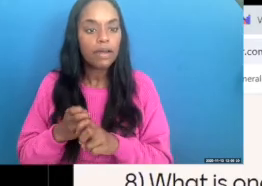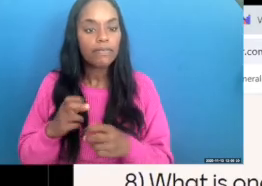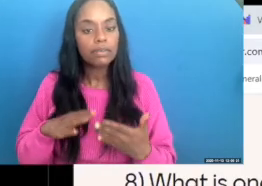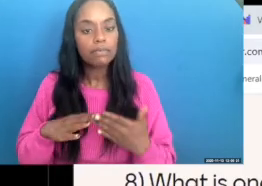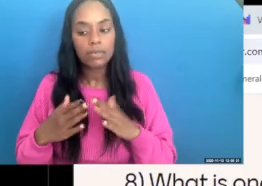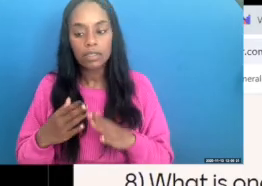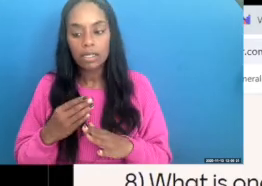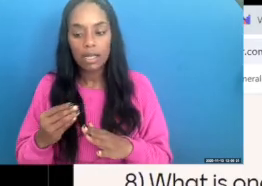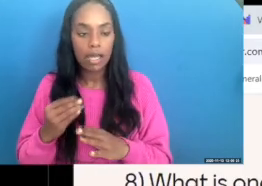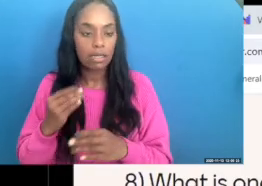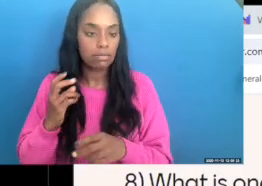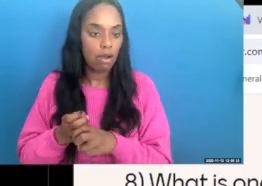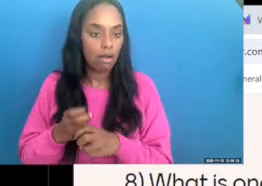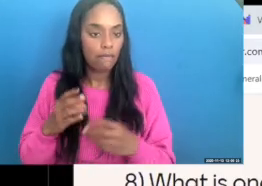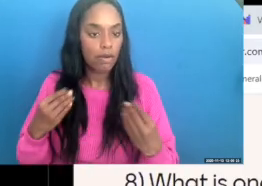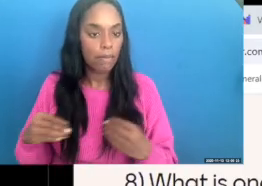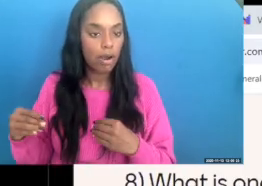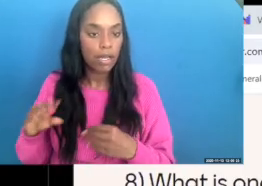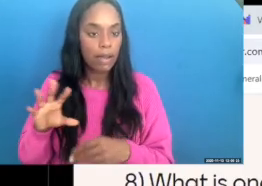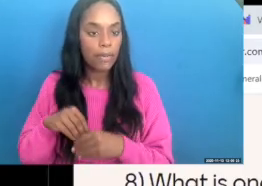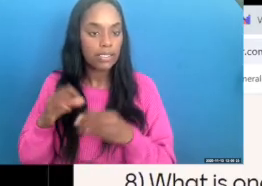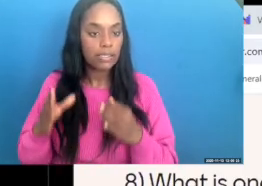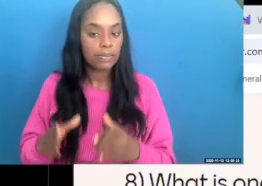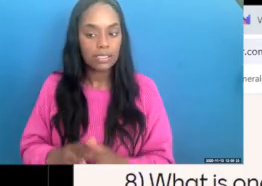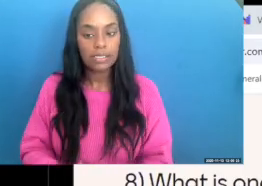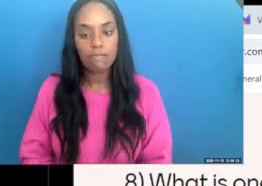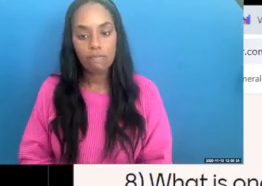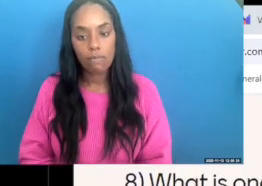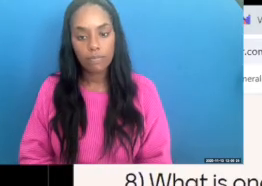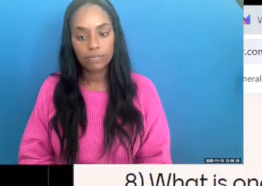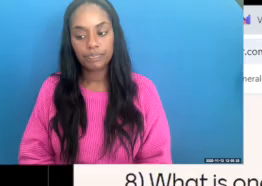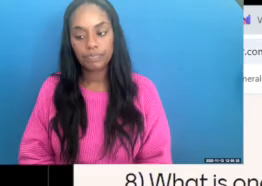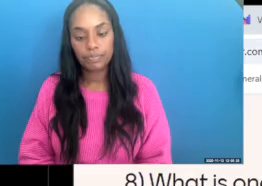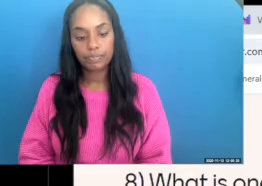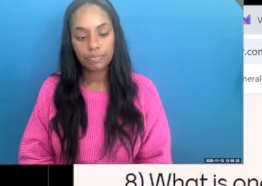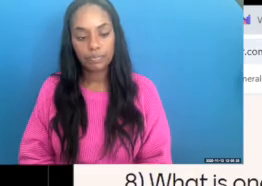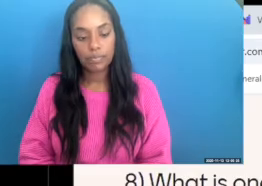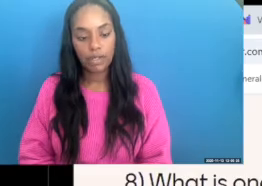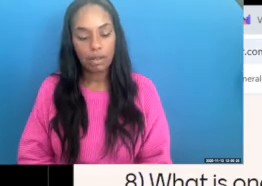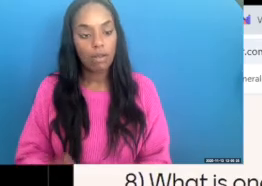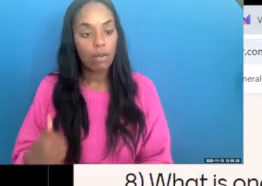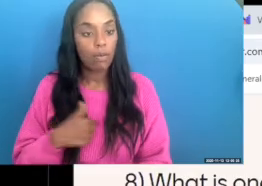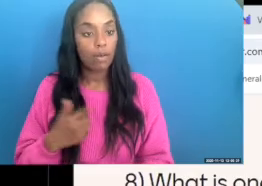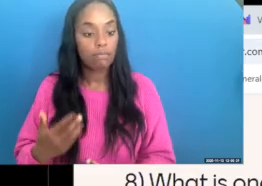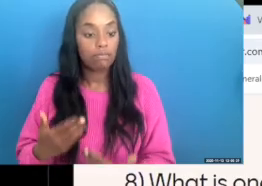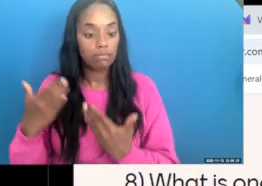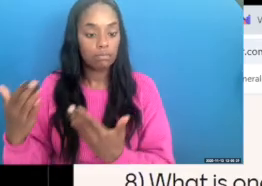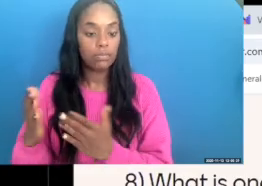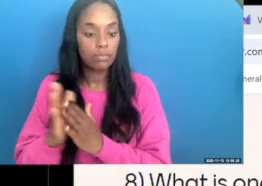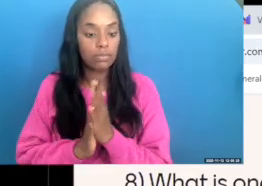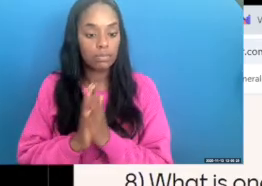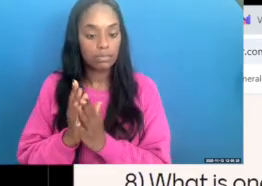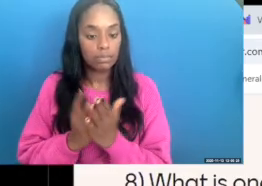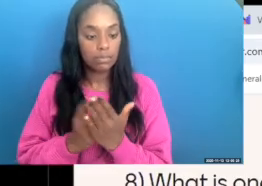that stop and start. That creates just a lot of uncertainty, and it's hard for communities and, hard for